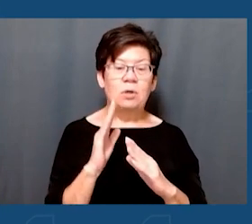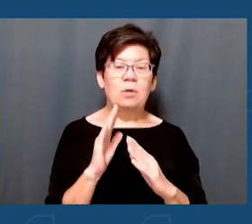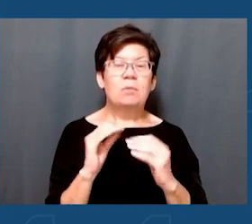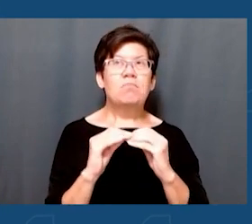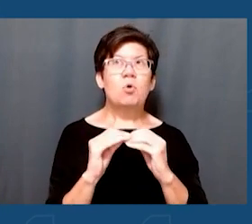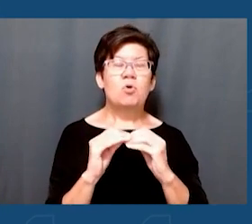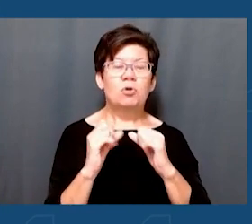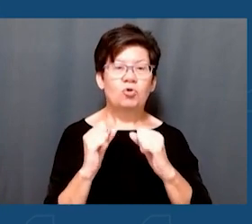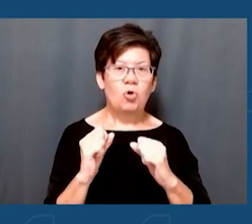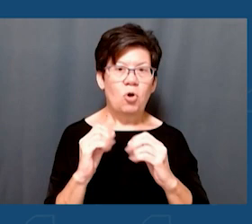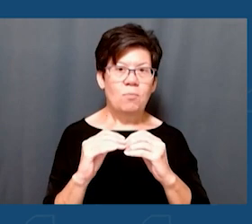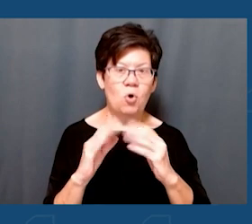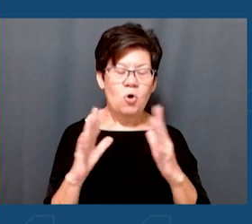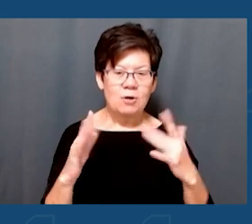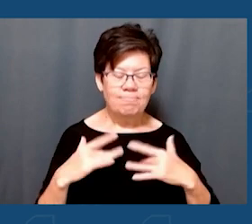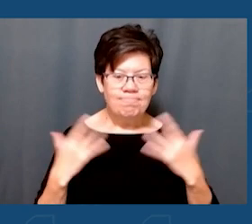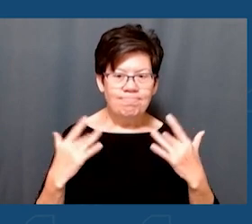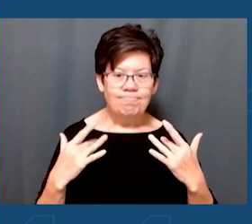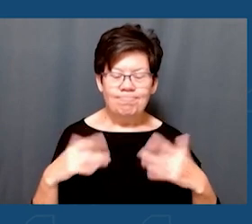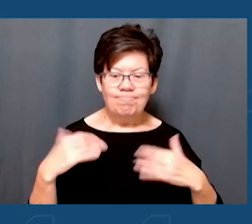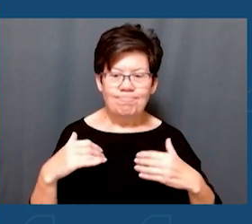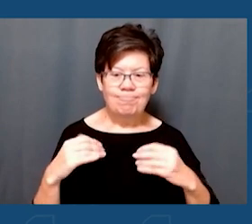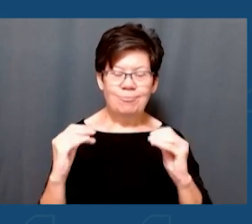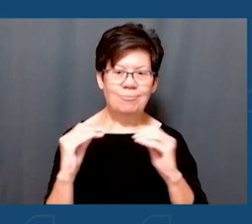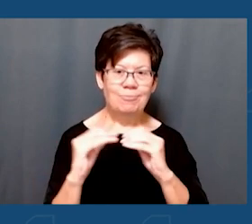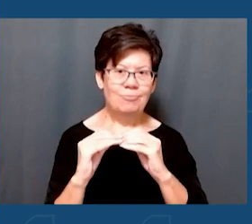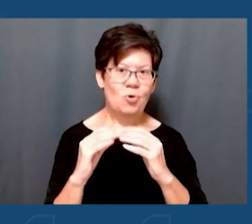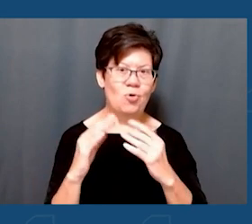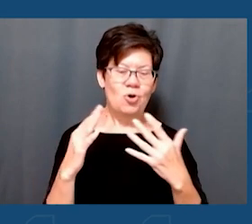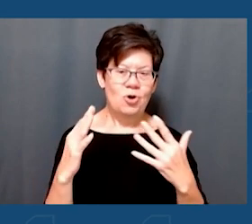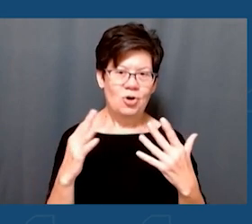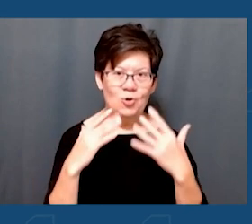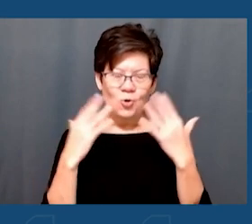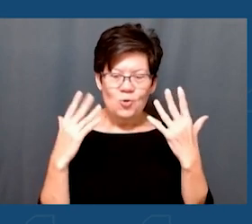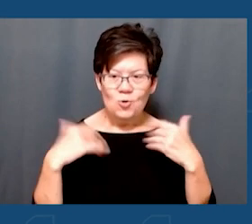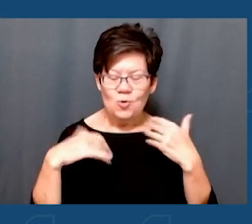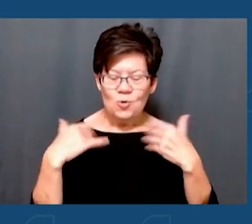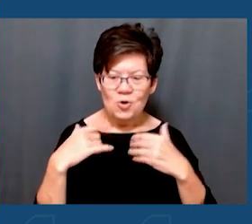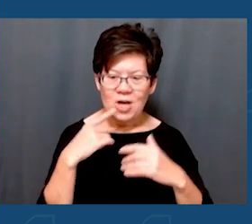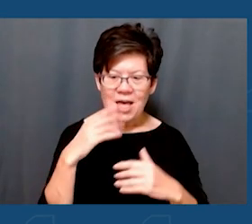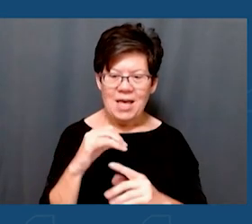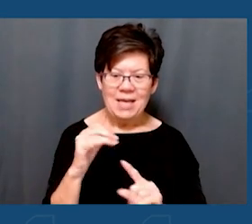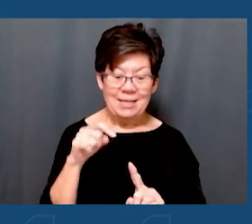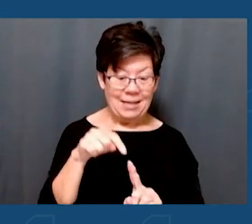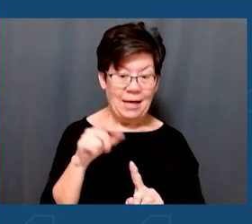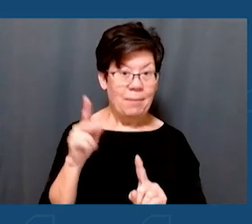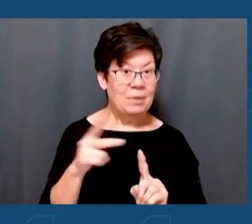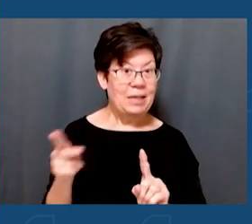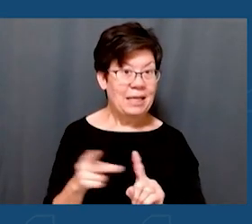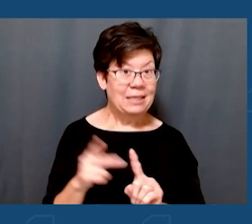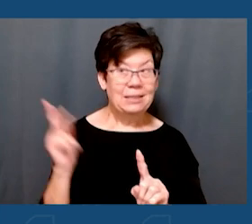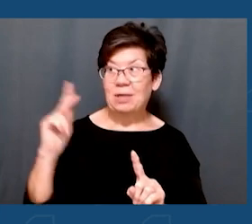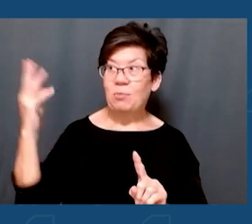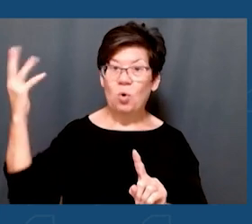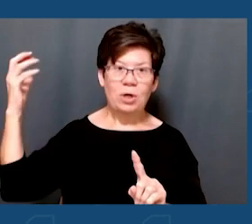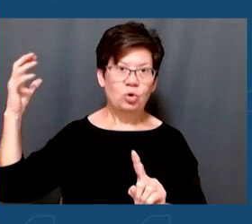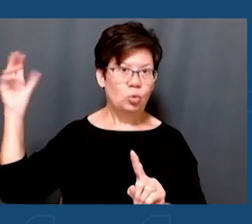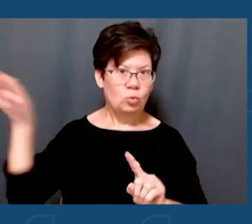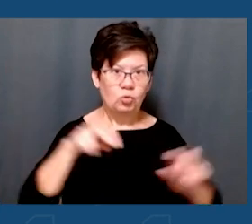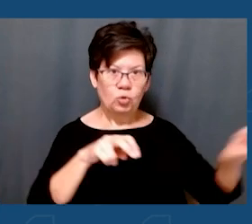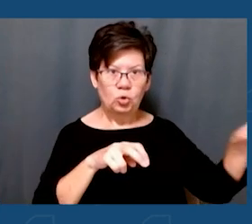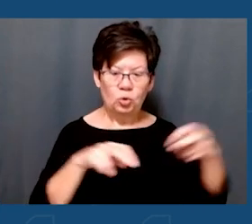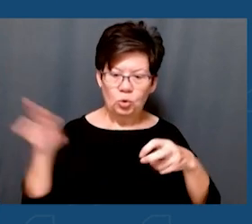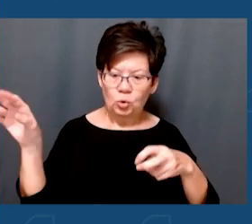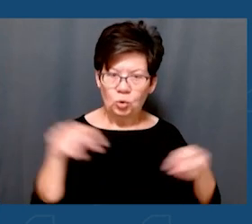vibrant community even stronger, and as you note, a destination for people to come to. I am proud to be your